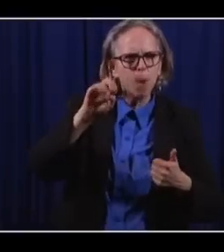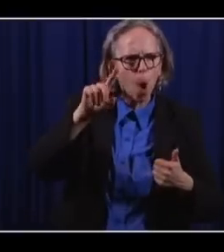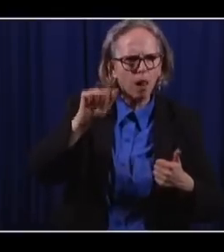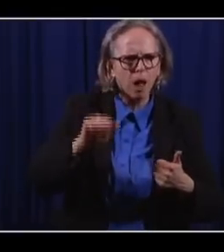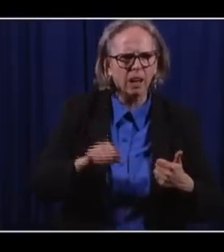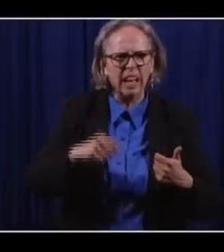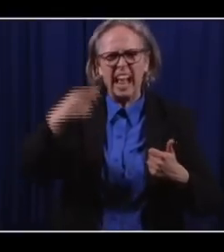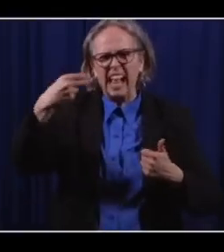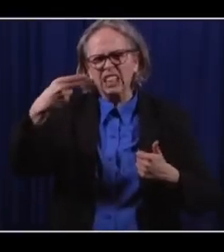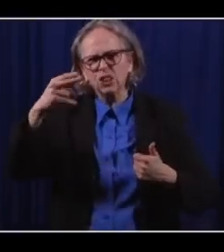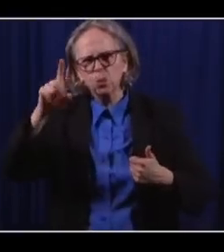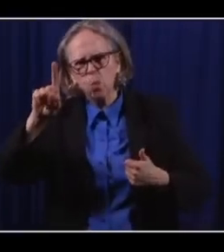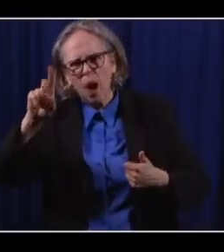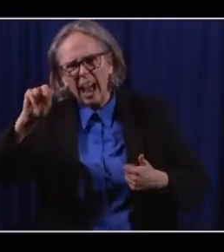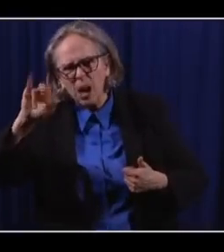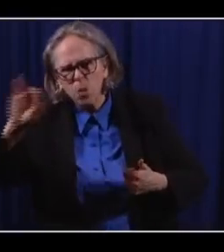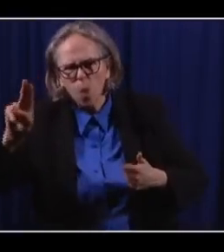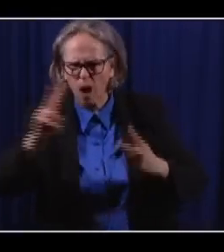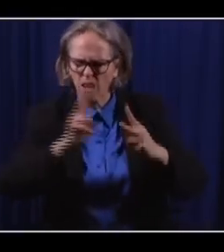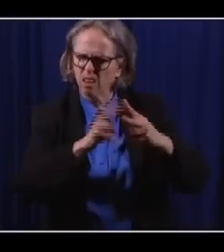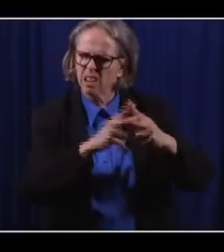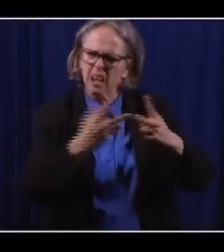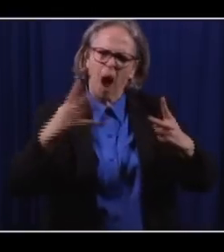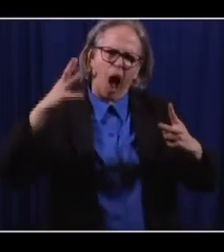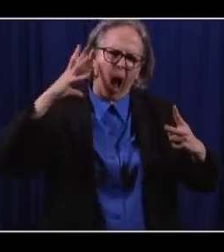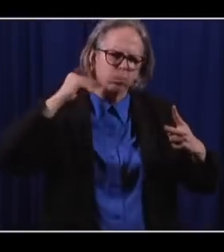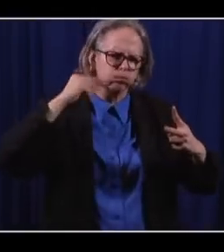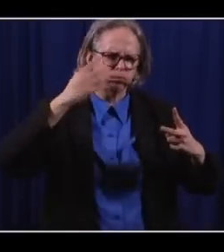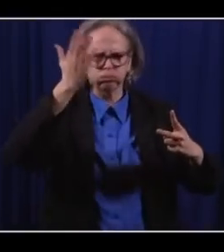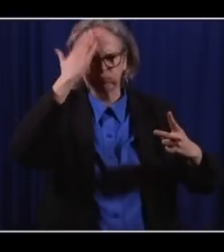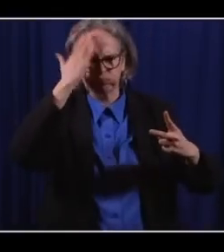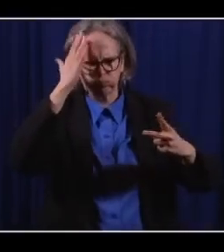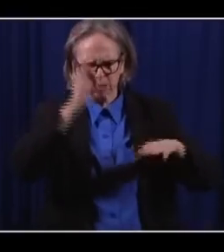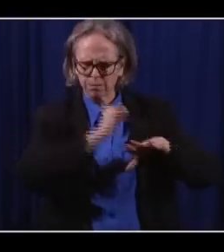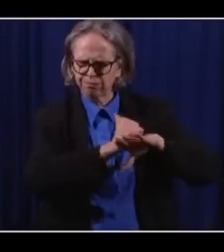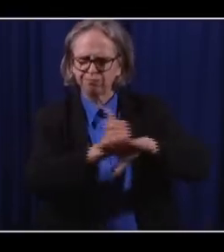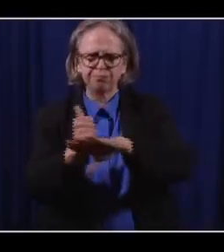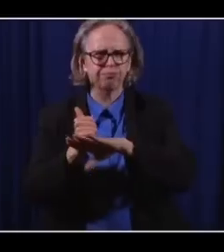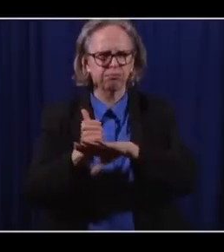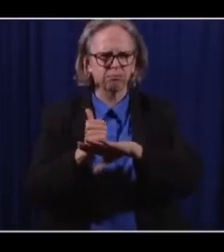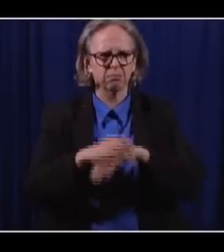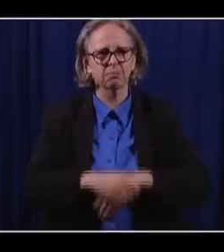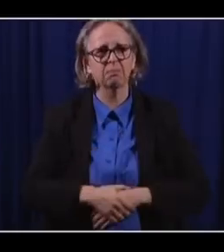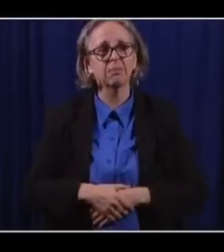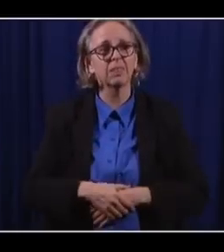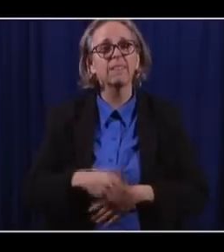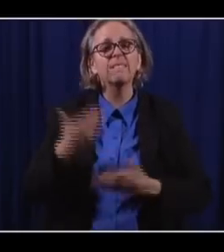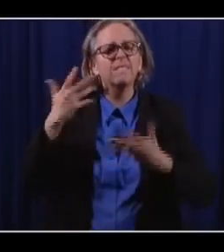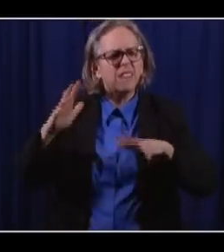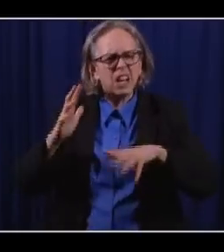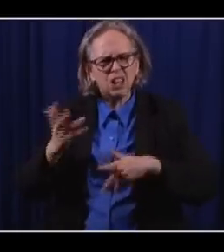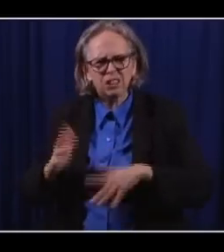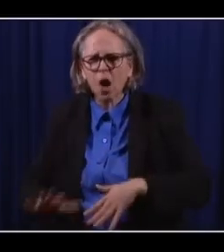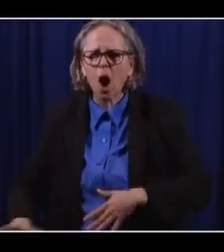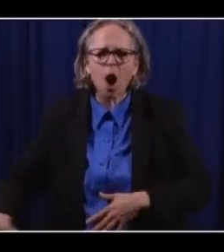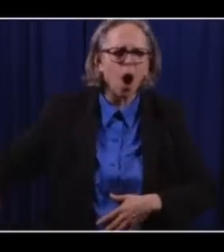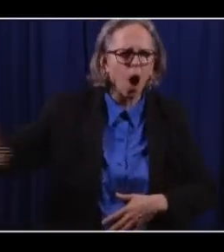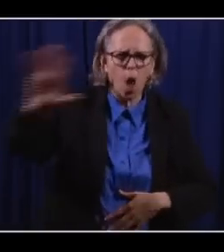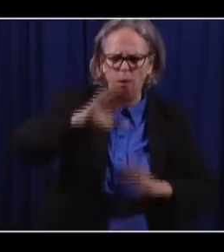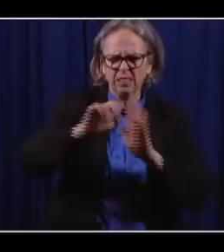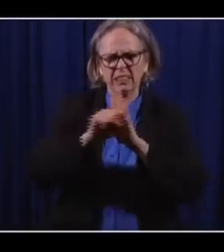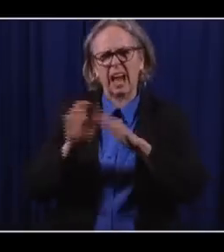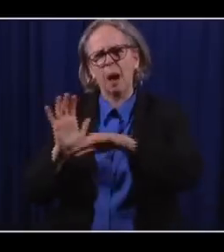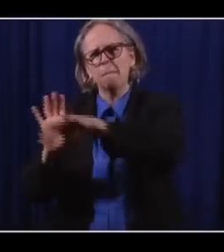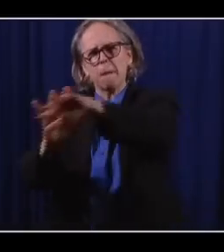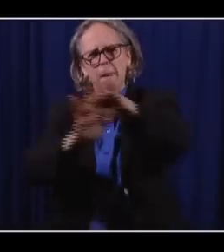pressing healthcare issues affecting the entire state, from rural Appalachia to metropolitan Ohio, doing so in a manner that's